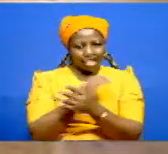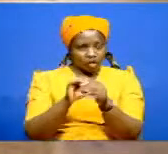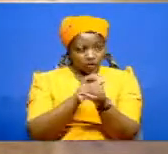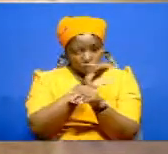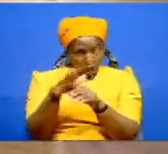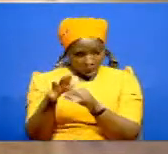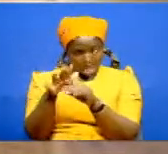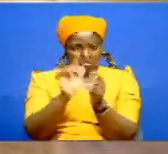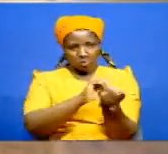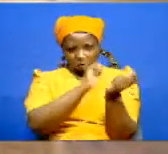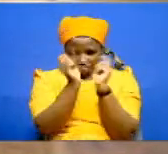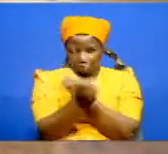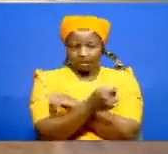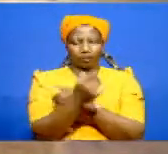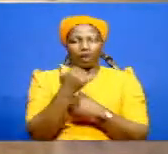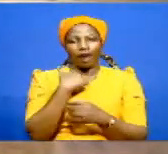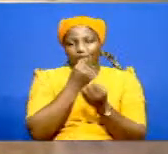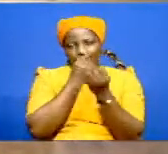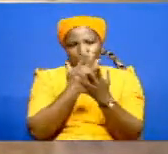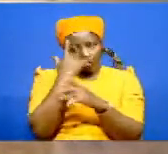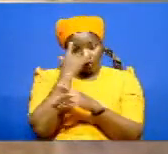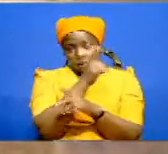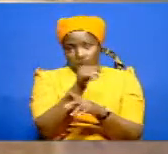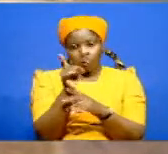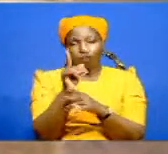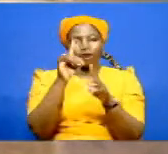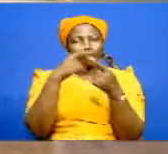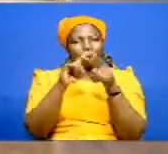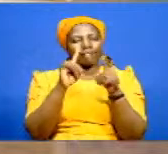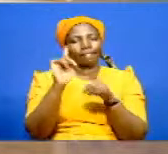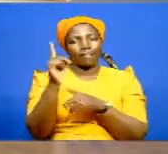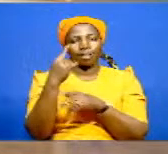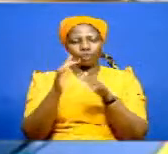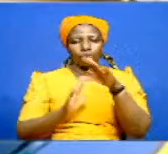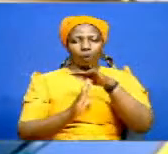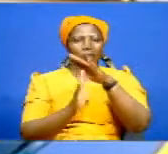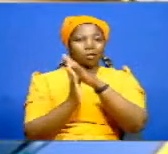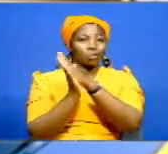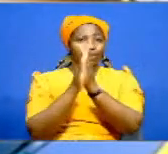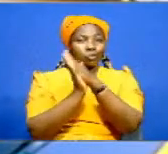new gears. We have those details for you. But first, let's have the highlights.